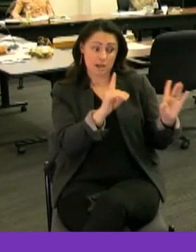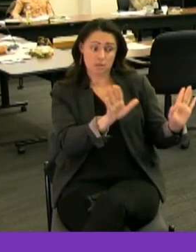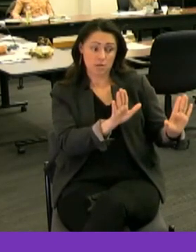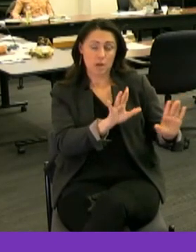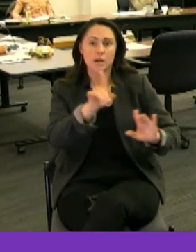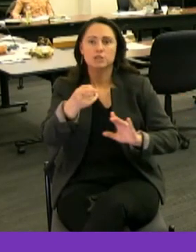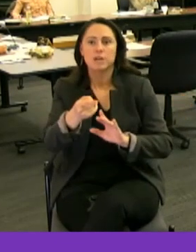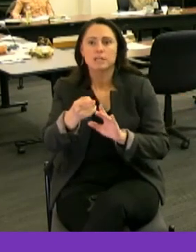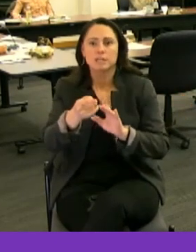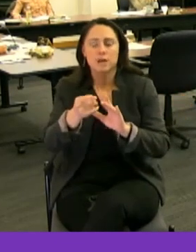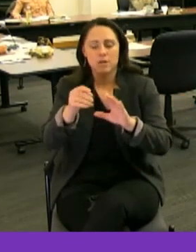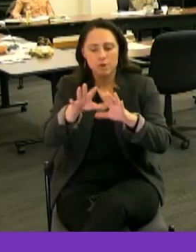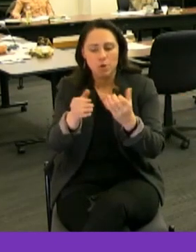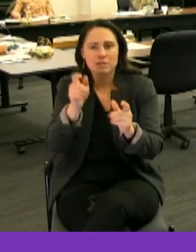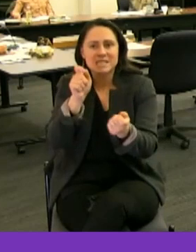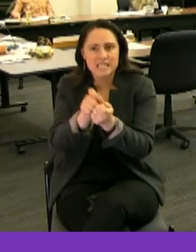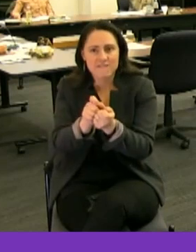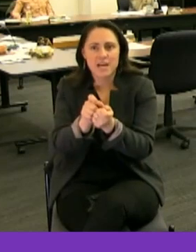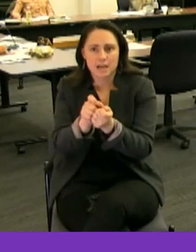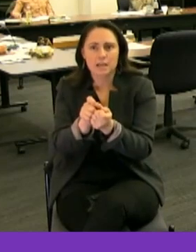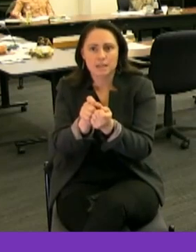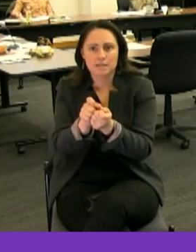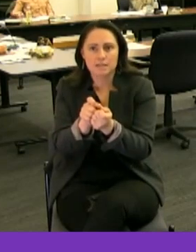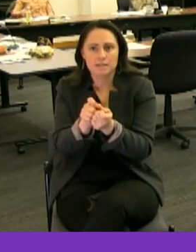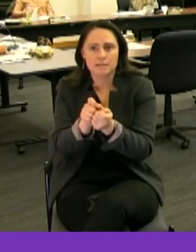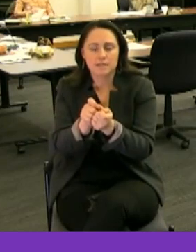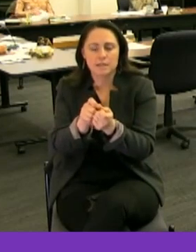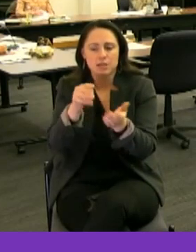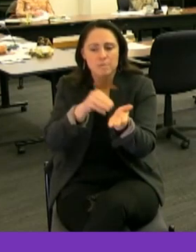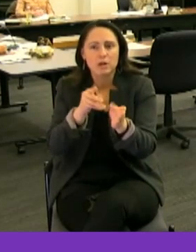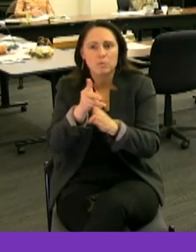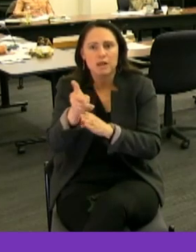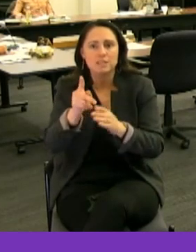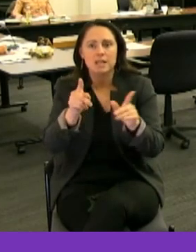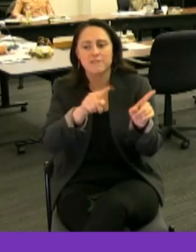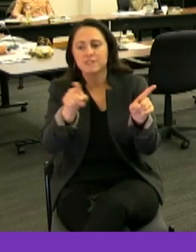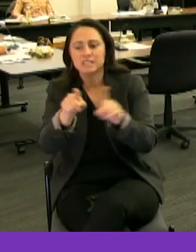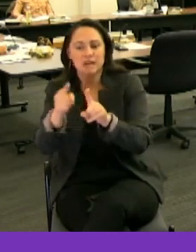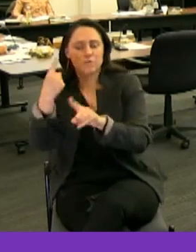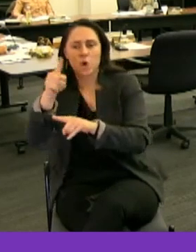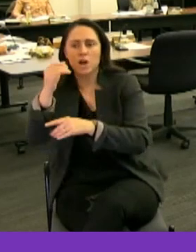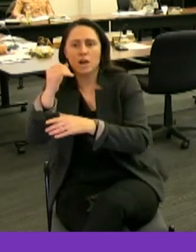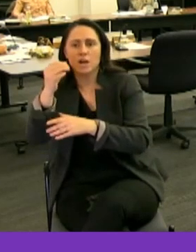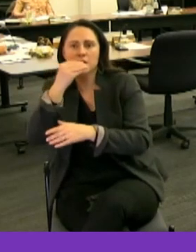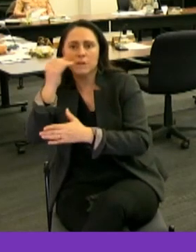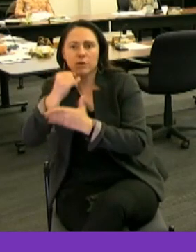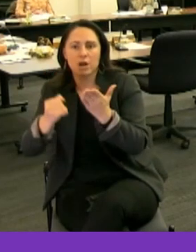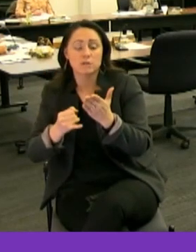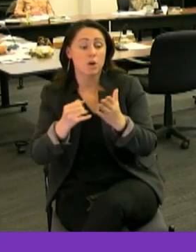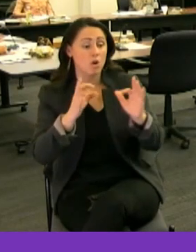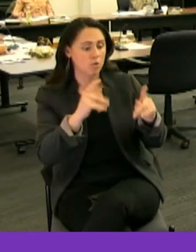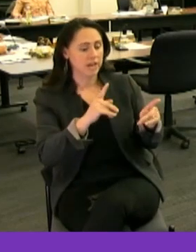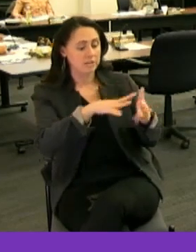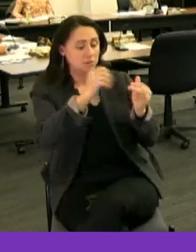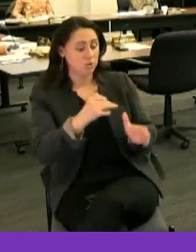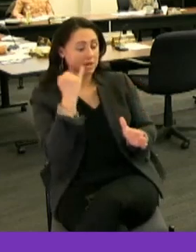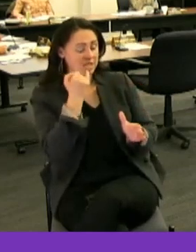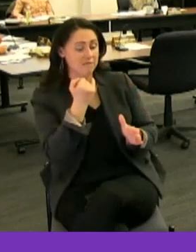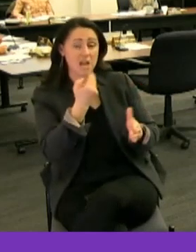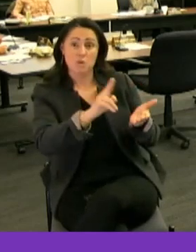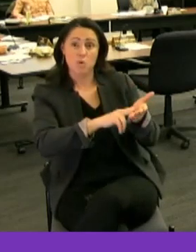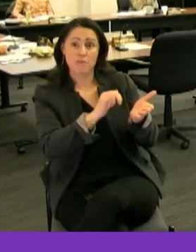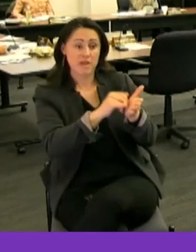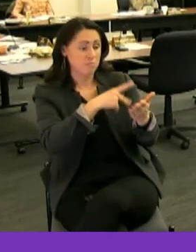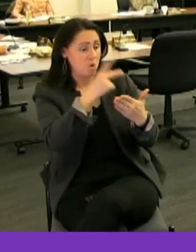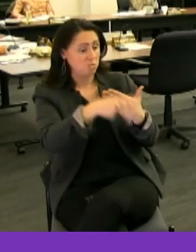courses specific to that discipline. Okay. And then, the same for culinary arts. Okay. So students, when they enroll in these programs and they declare that that's